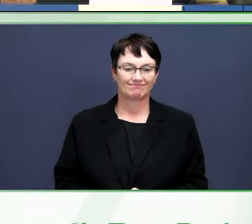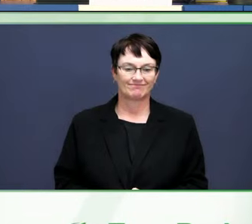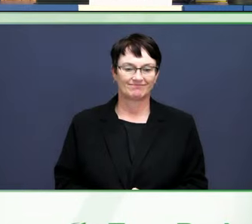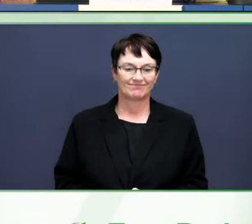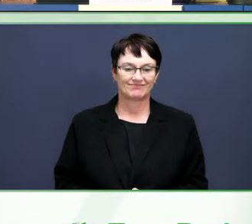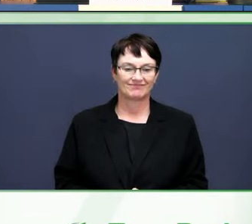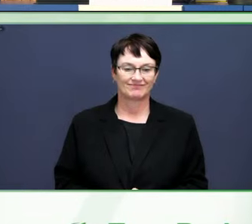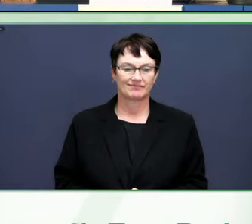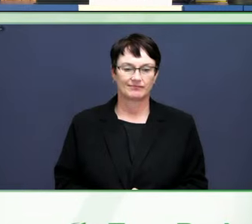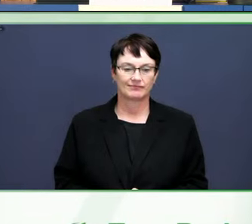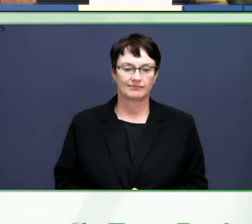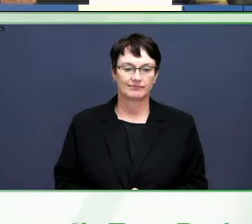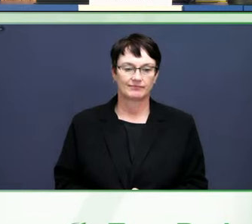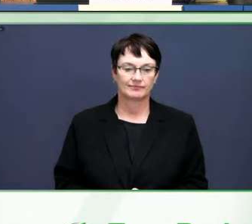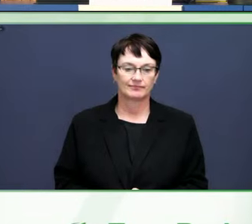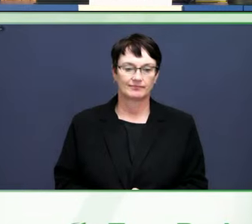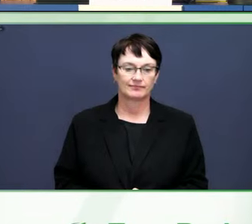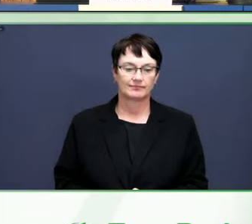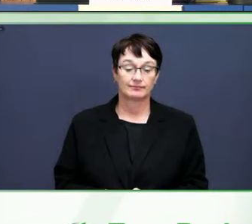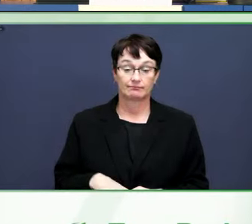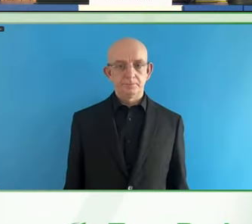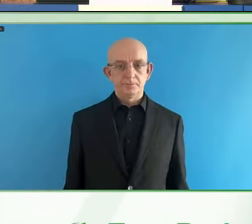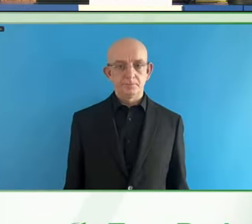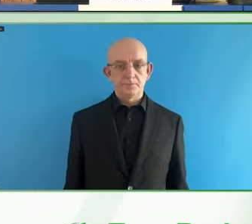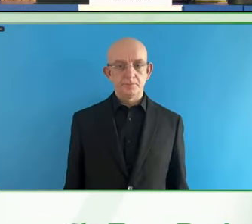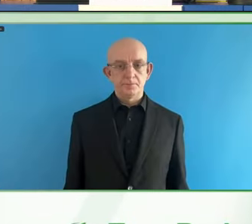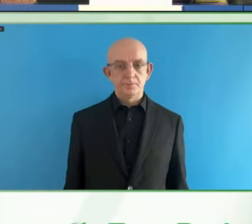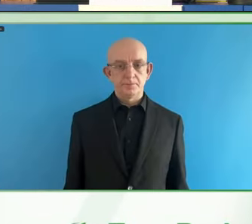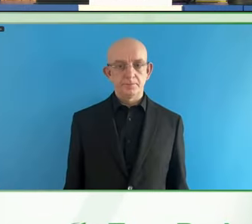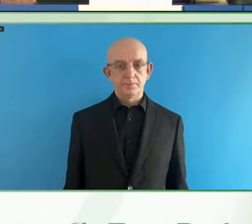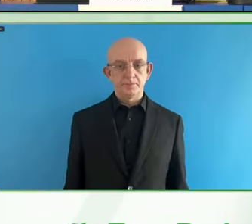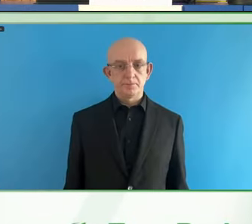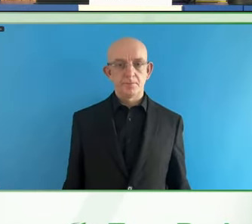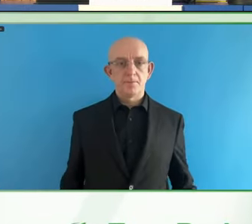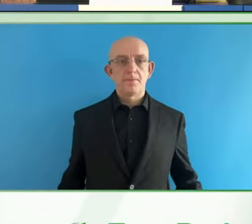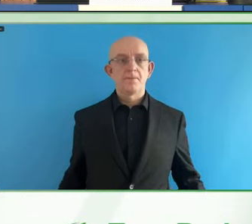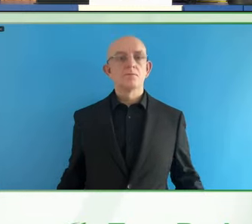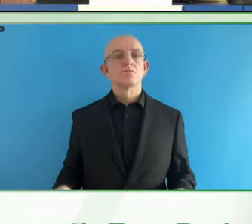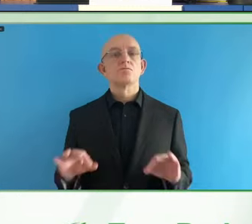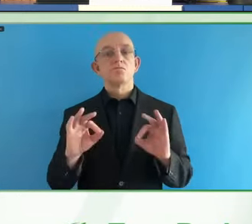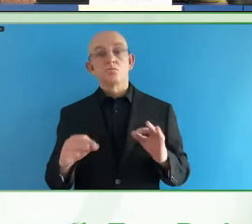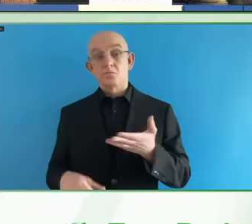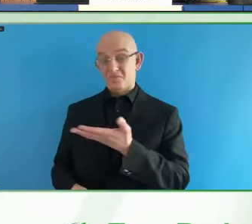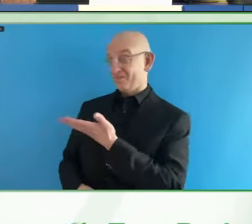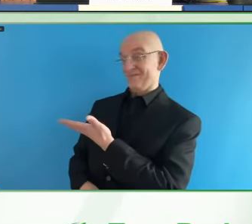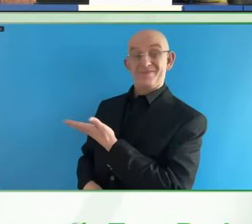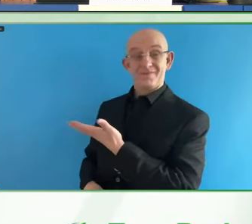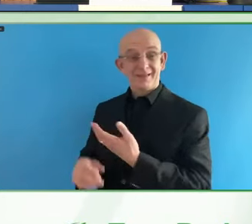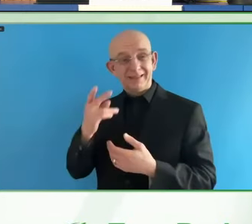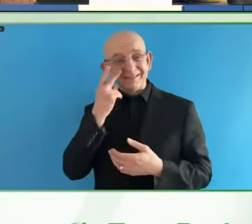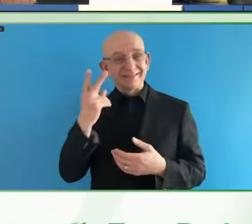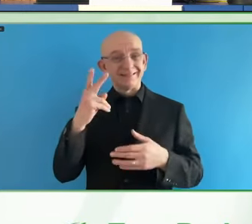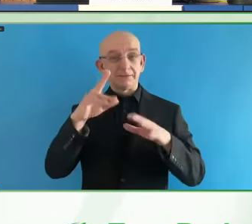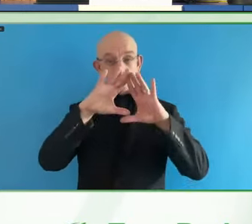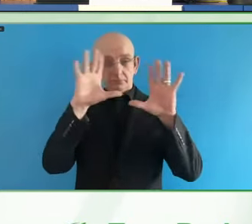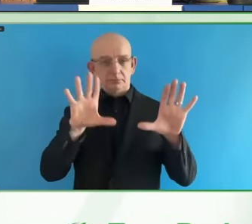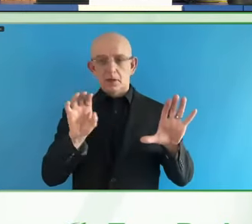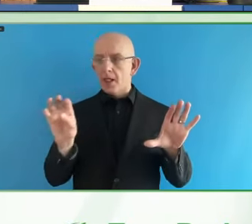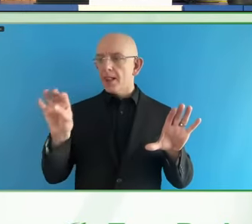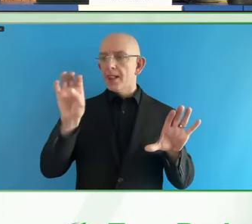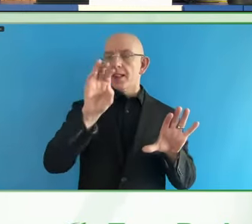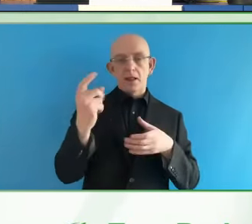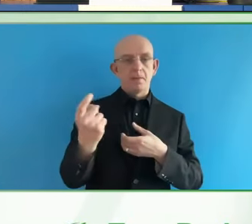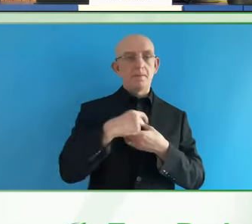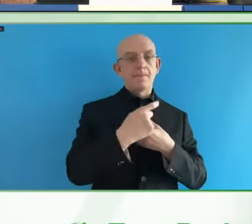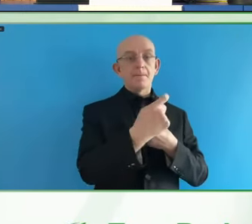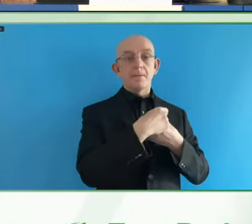the countries that are currently members of the agency. And you see it covers quite a big part of Europe, and we are